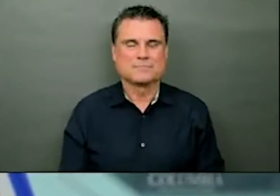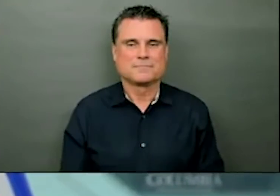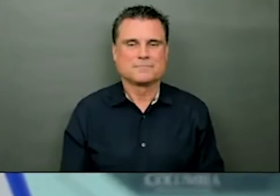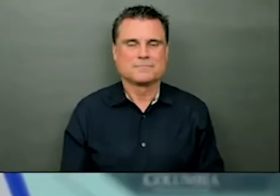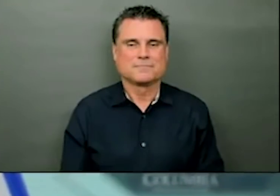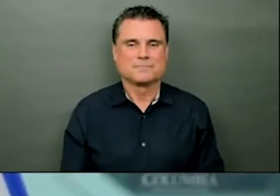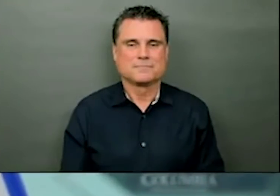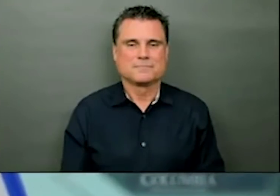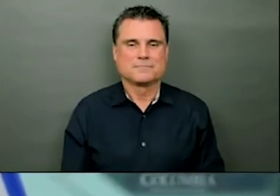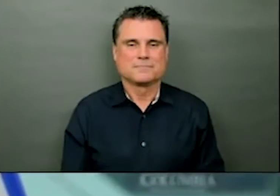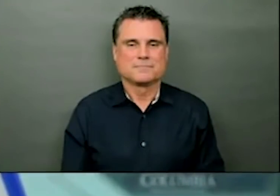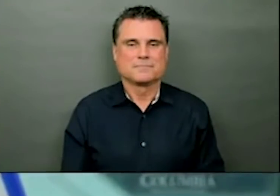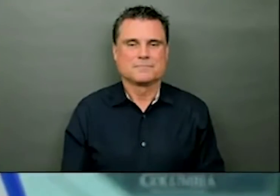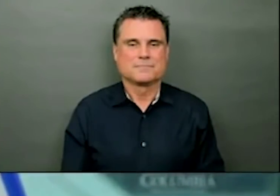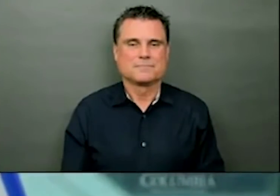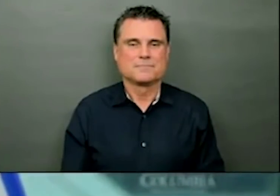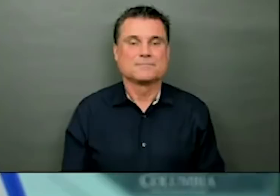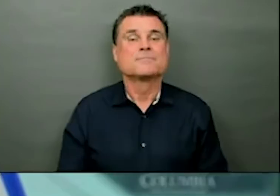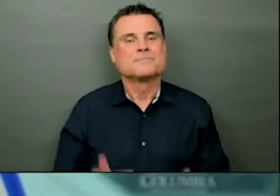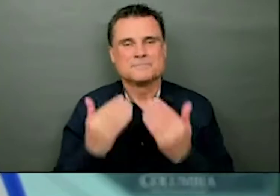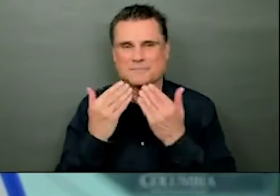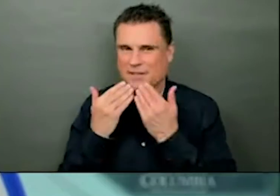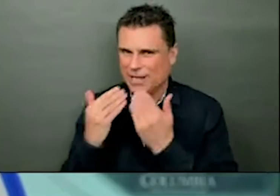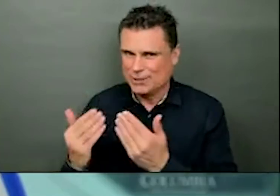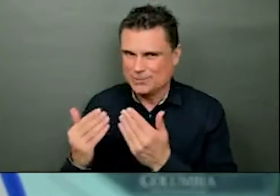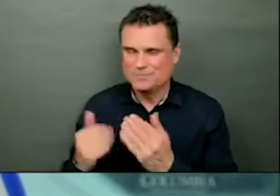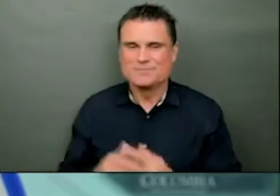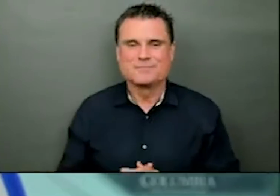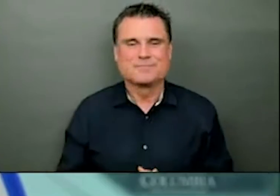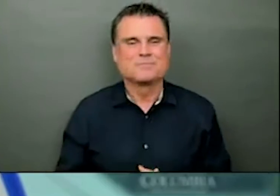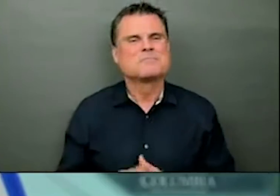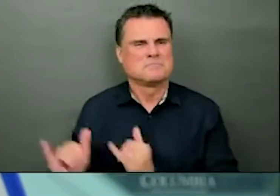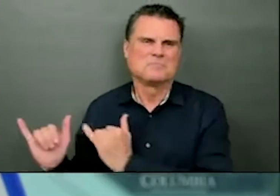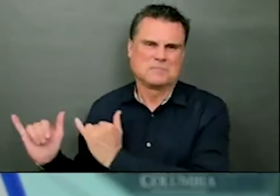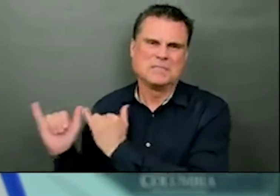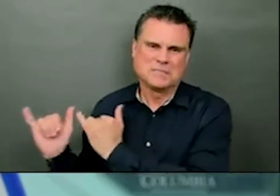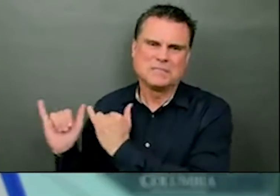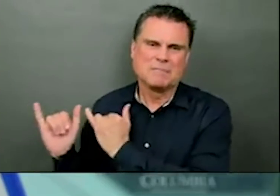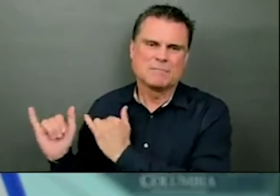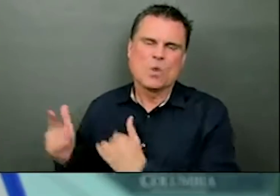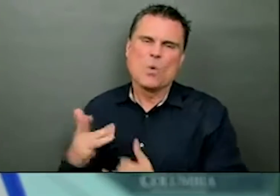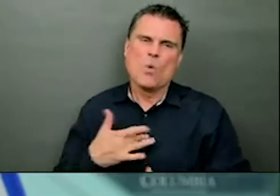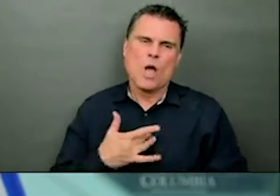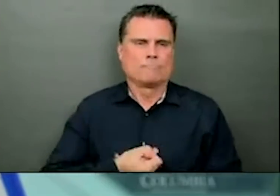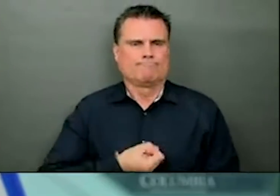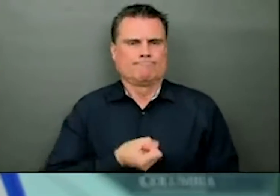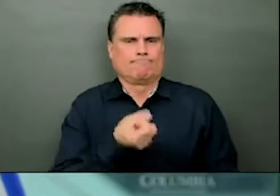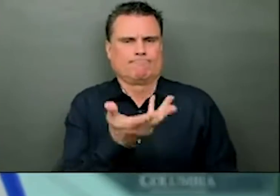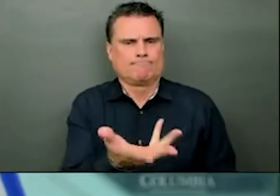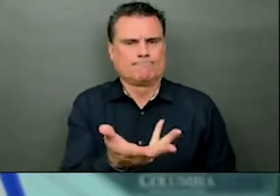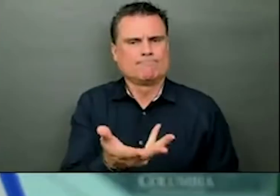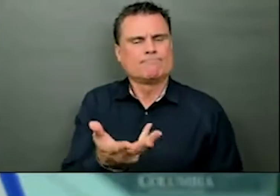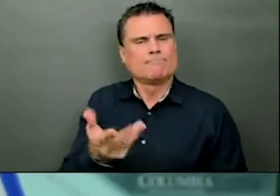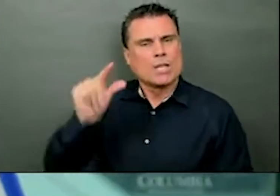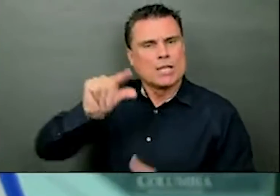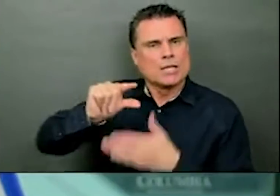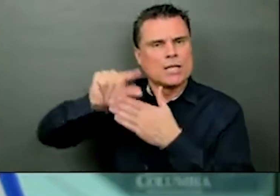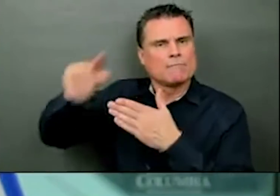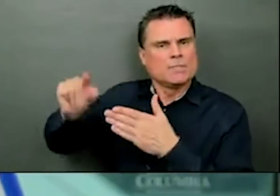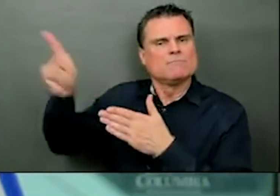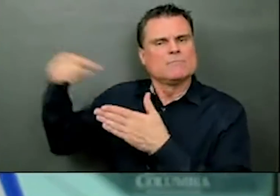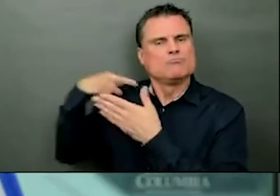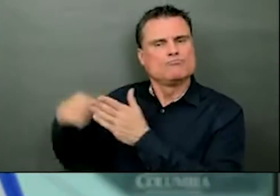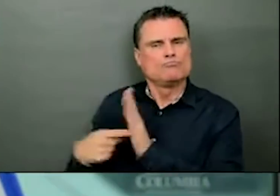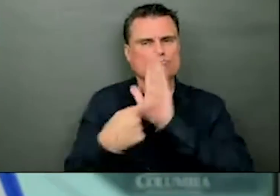Thank you very much, Dr. Henry, and I want to join Dr. Henry and on behalf of the Premier and the government, really the people of BC, to